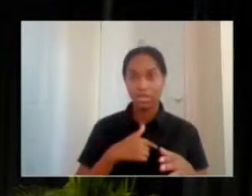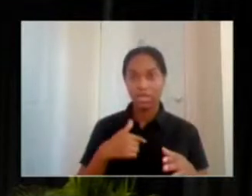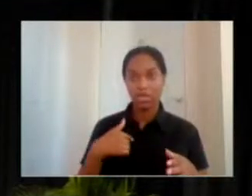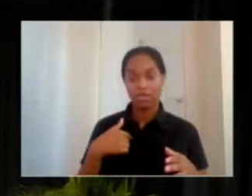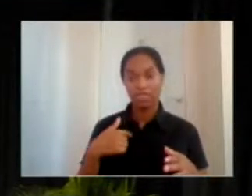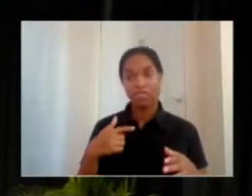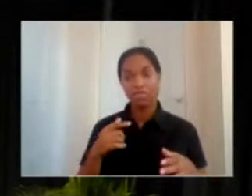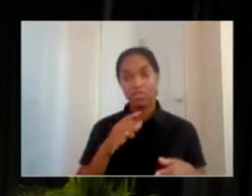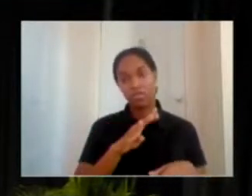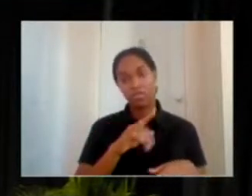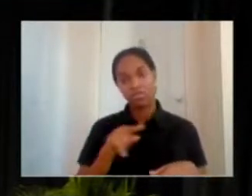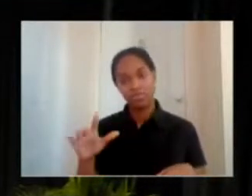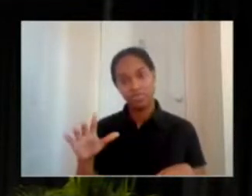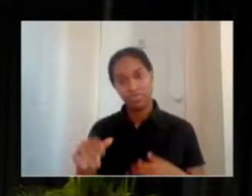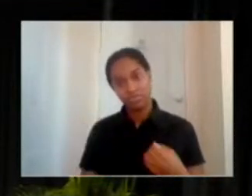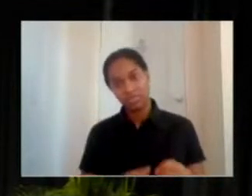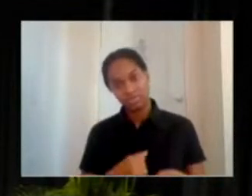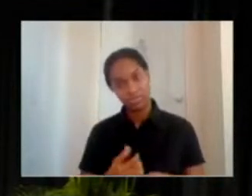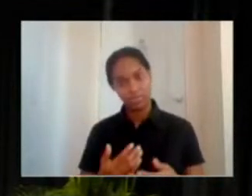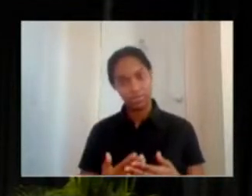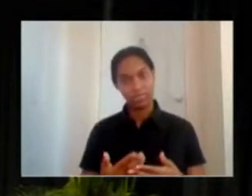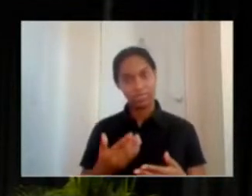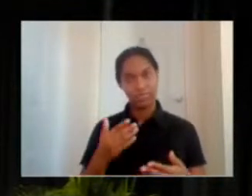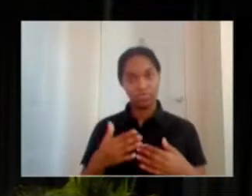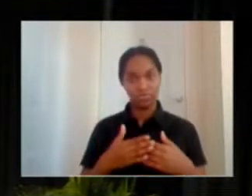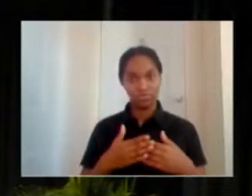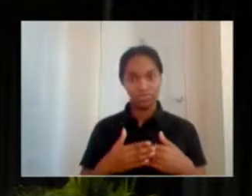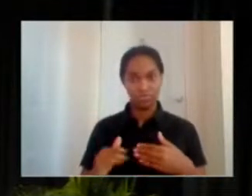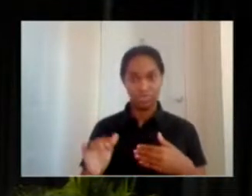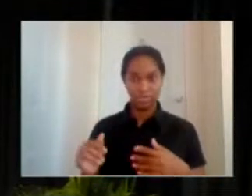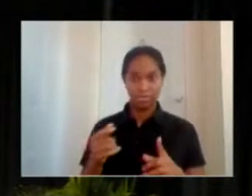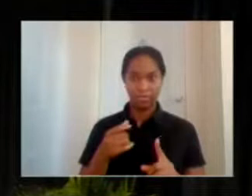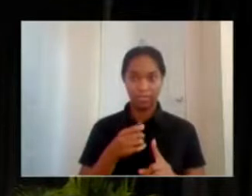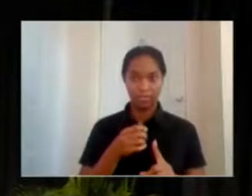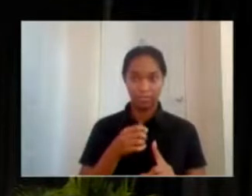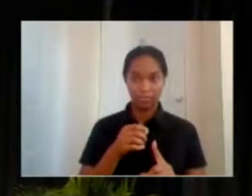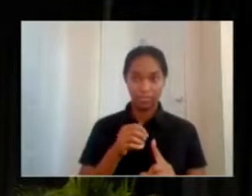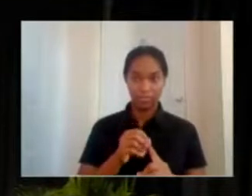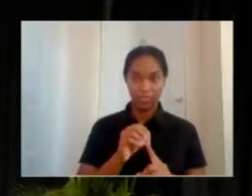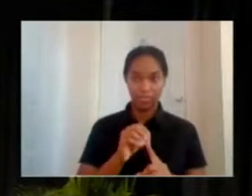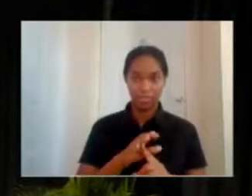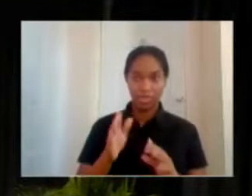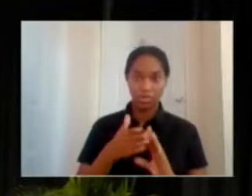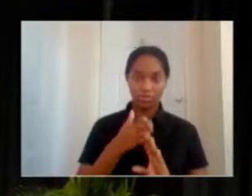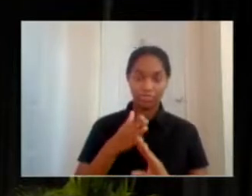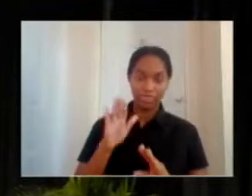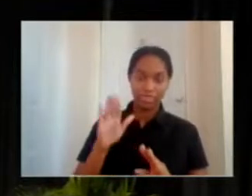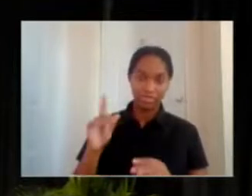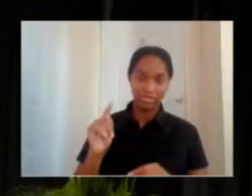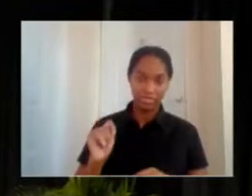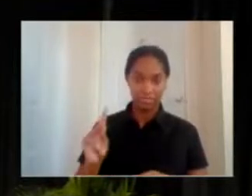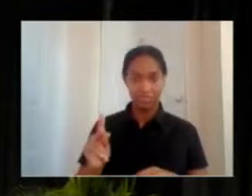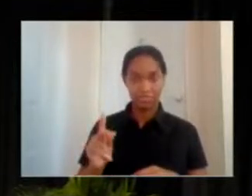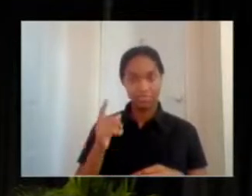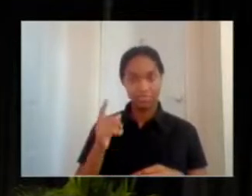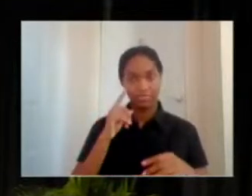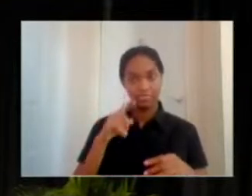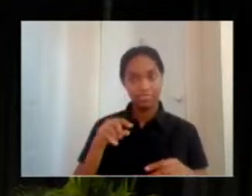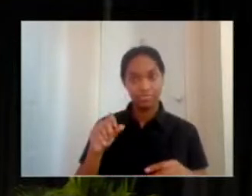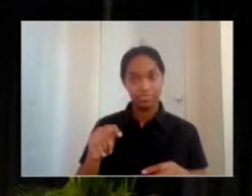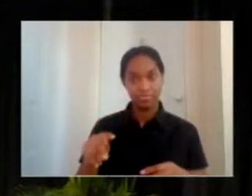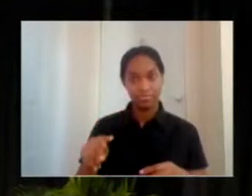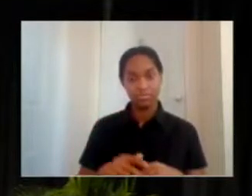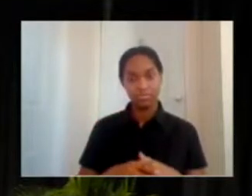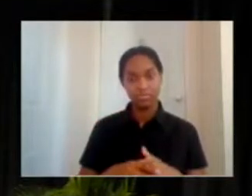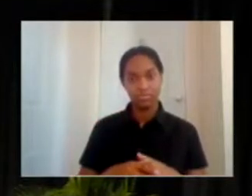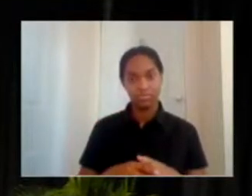years before the rest of the population has upgraded their TV and got a TV that supports this